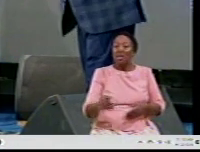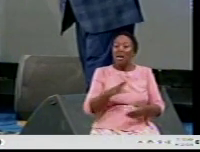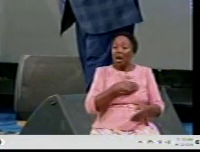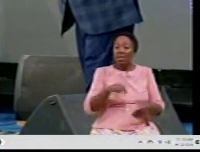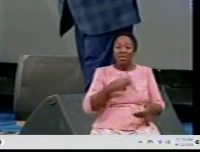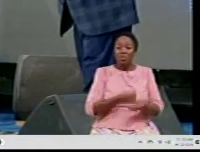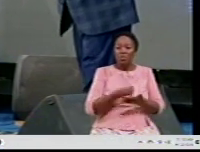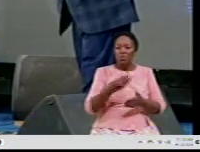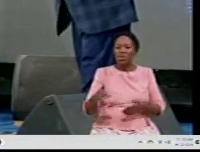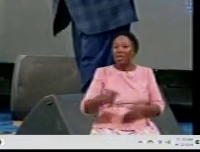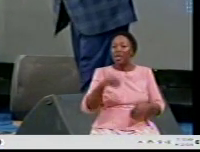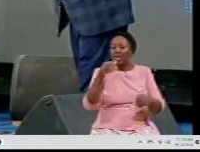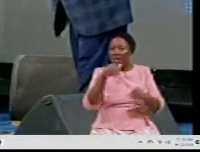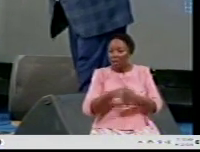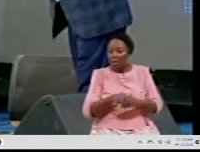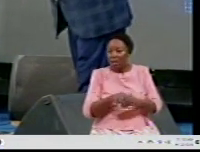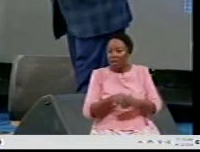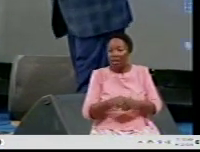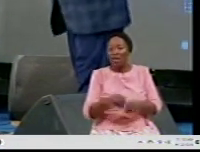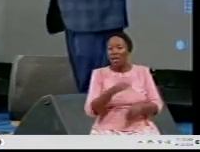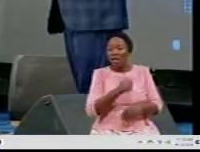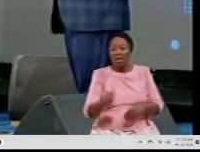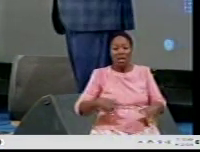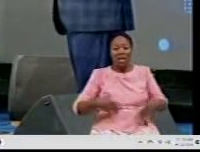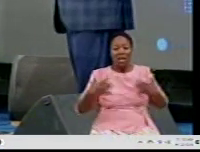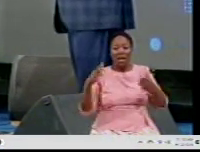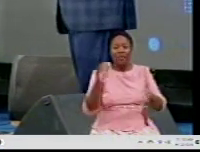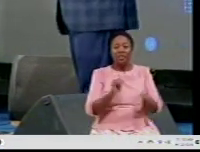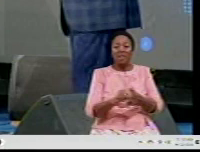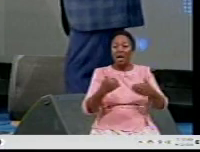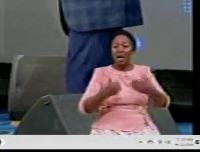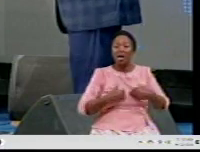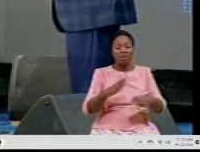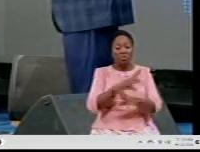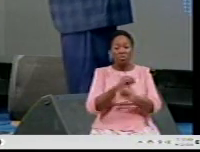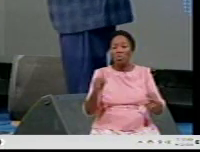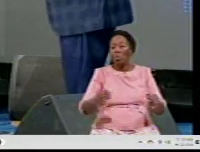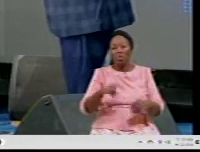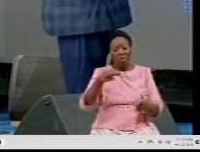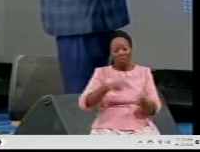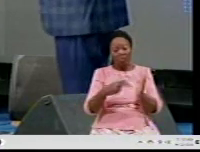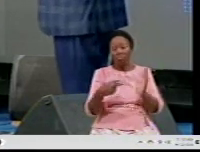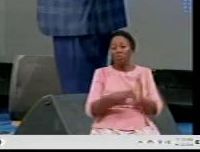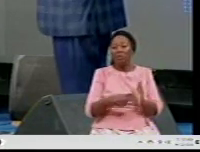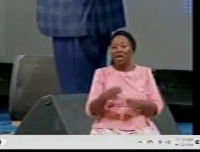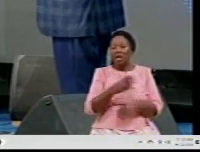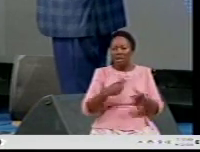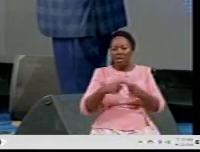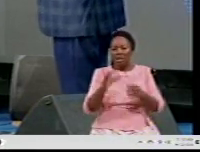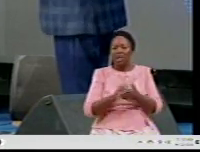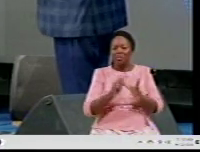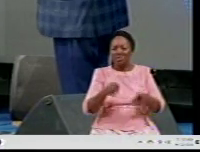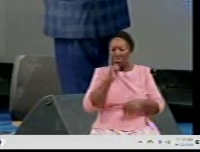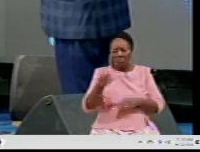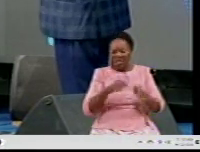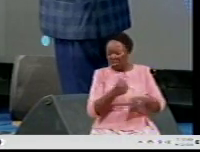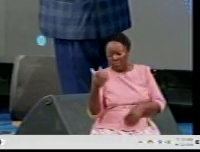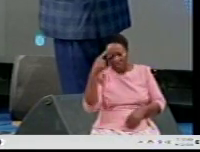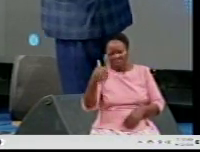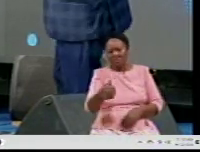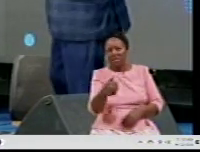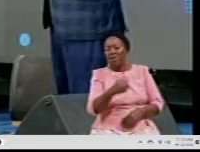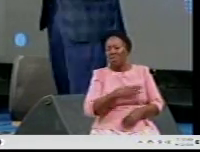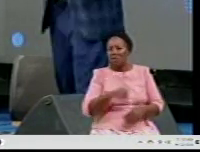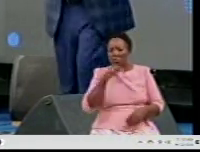wasted in a life that has no purpose. It's not doing anything for himself. It's not going